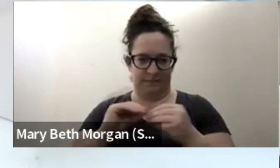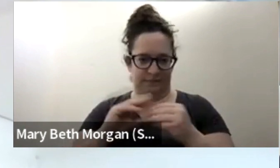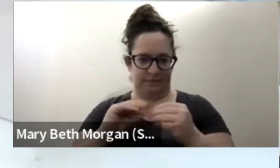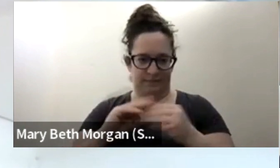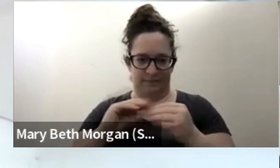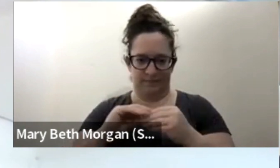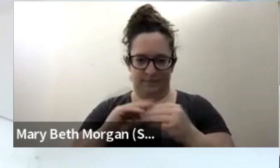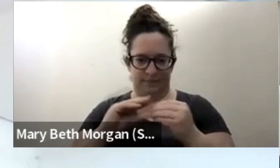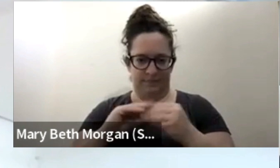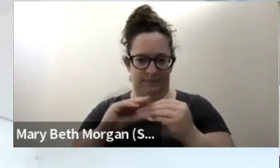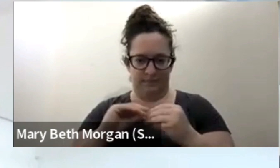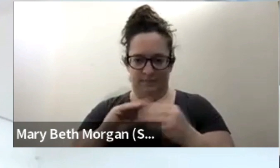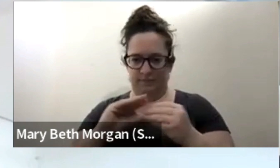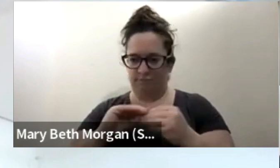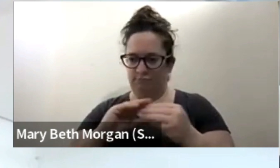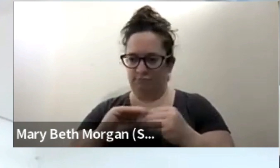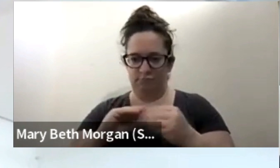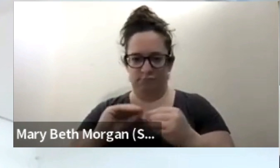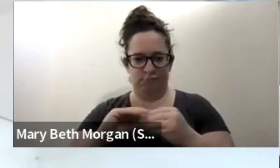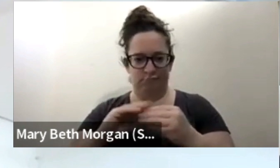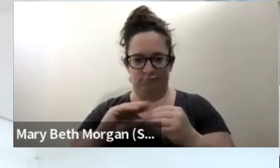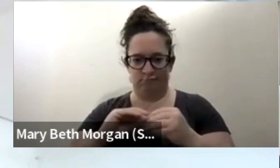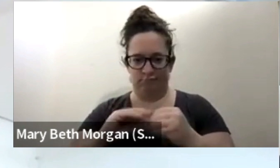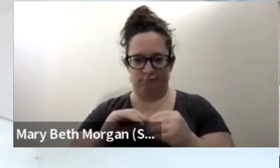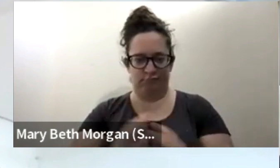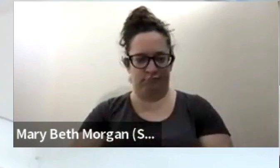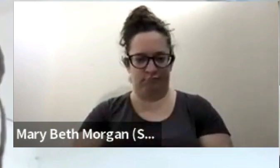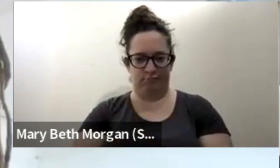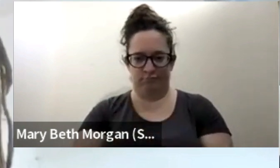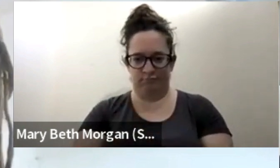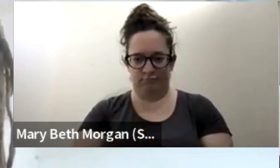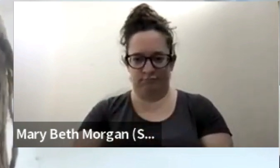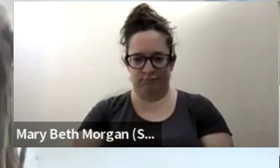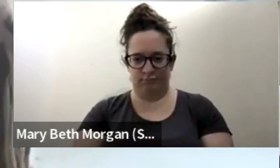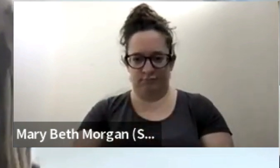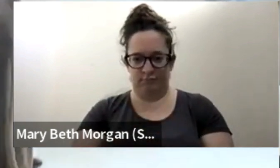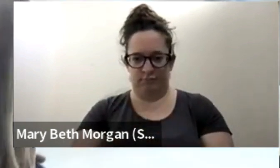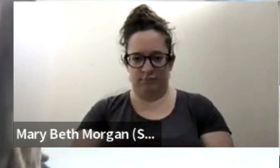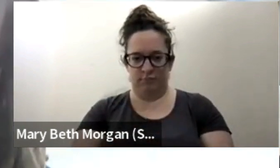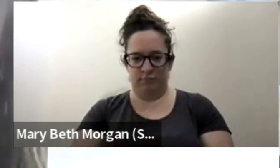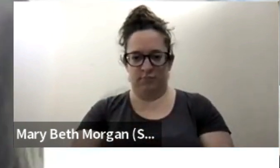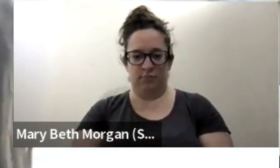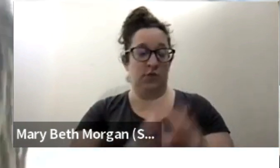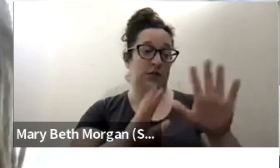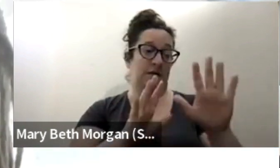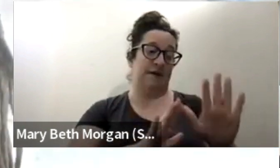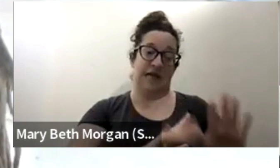something that people will draw themselves? Fantastic question. So